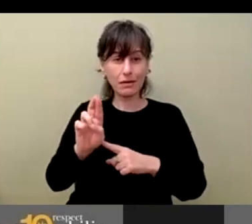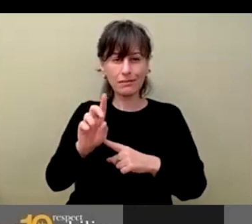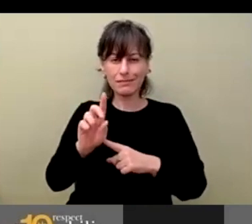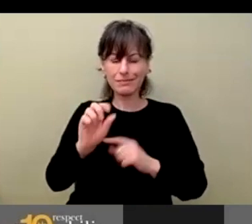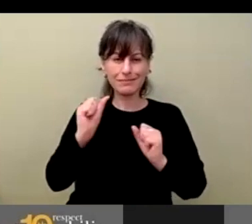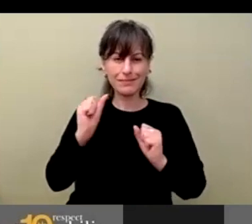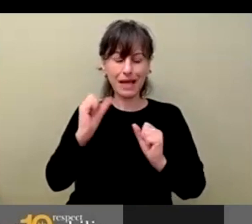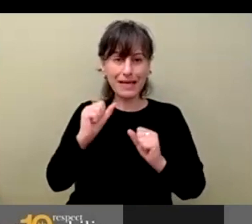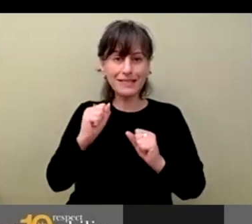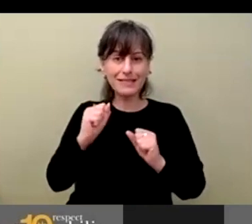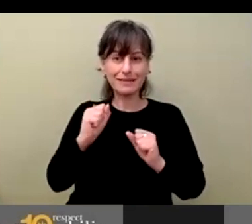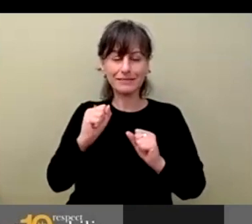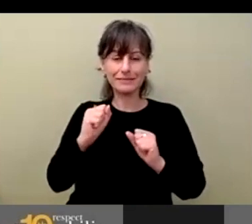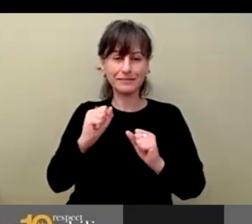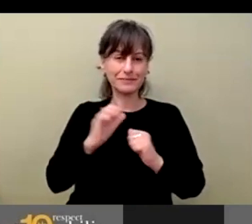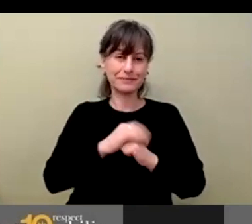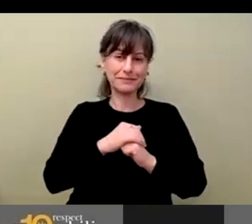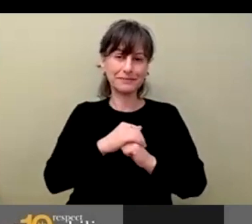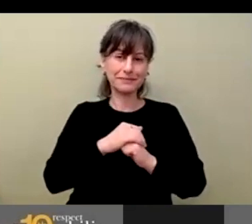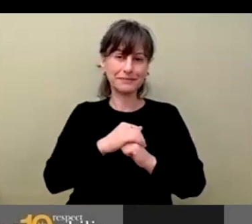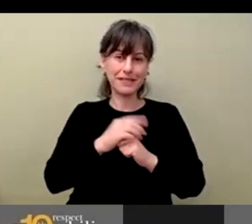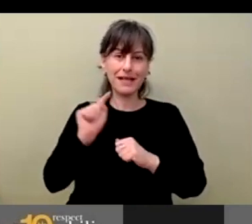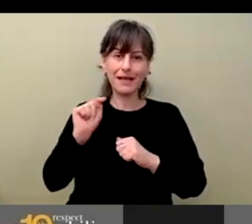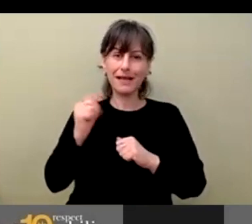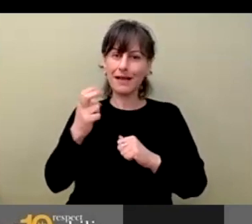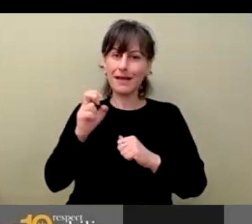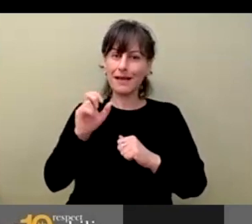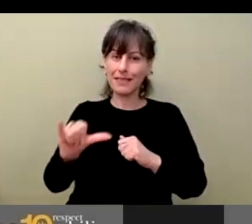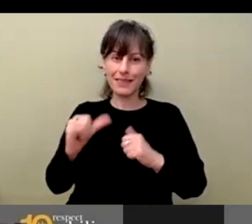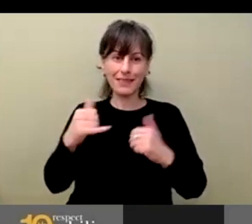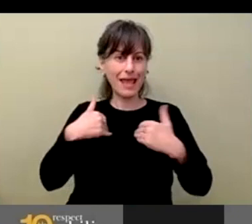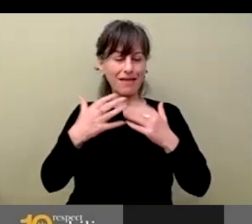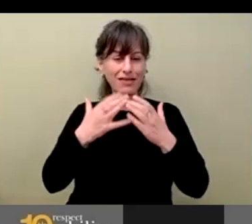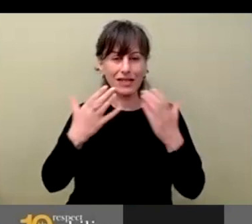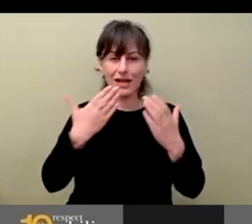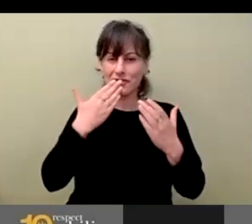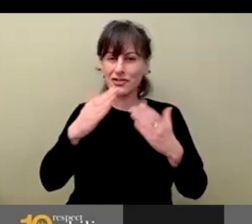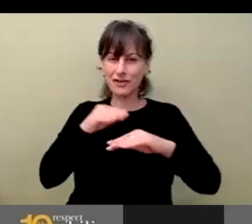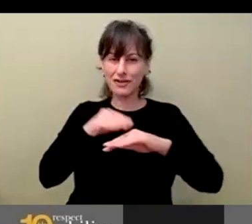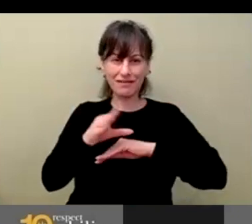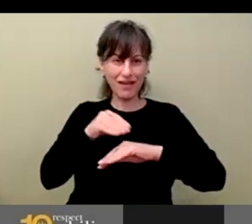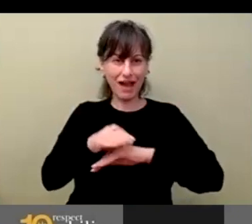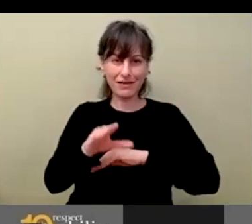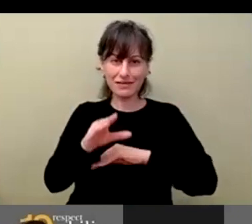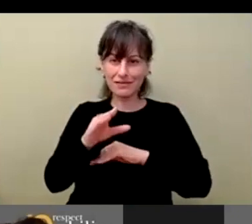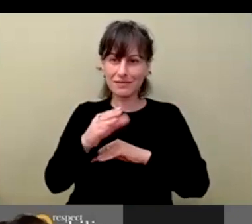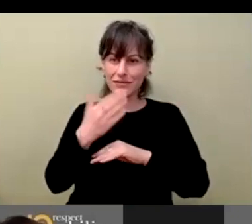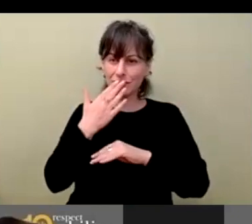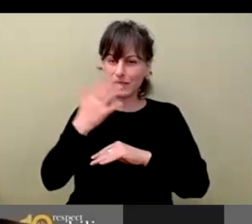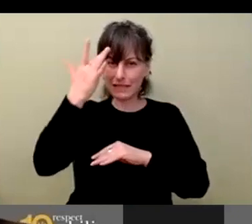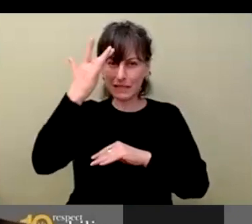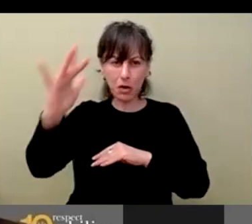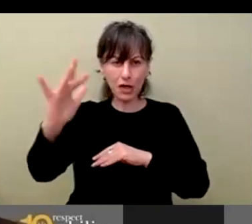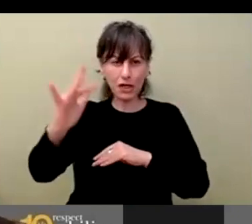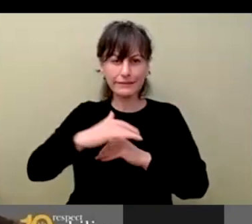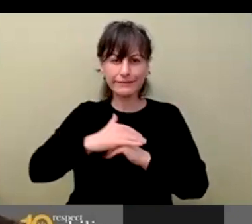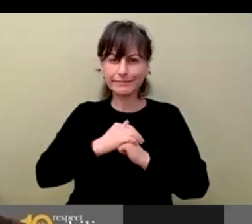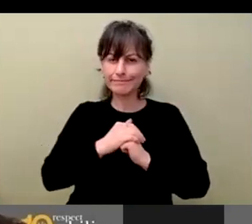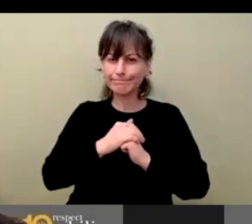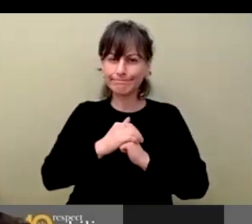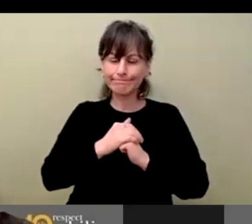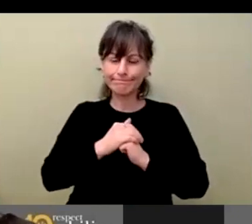amazing, super amazing. They have so much good advice and really, really smart,